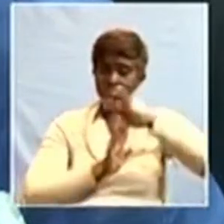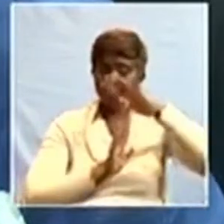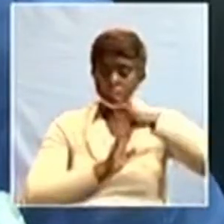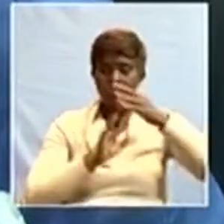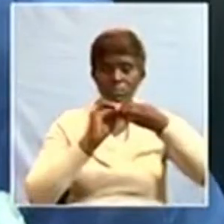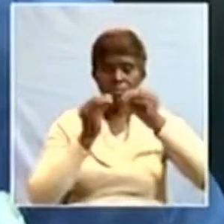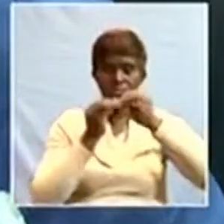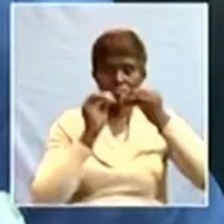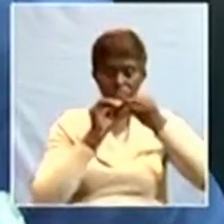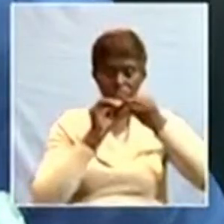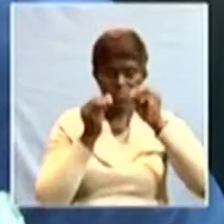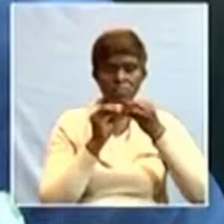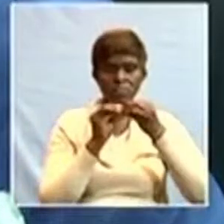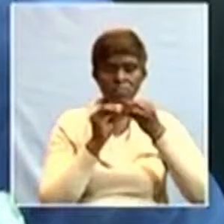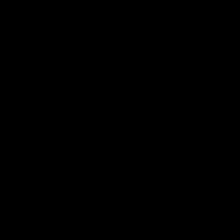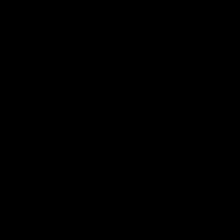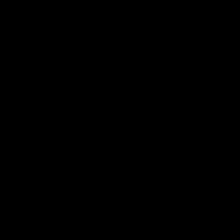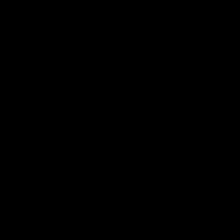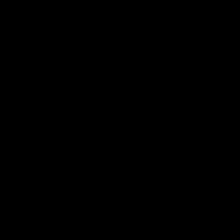threshold.